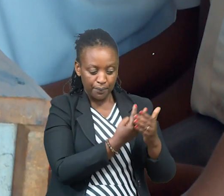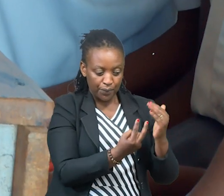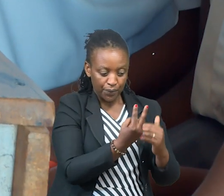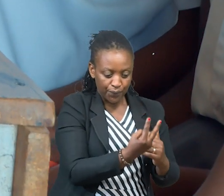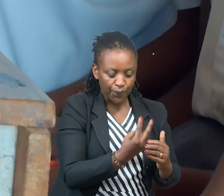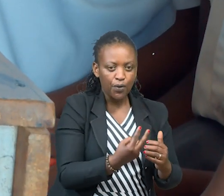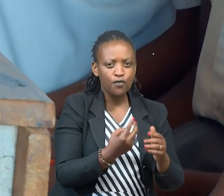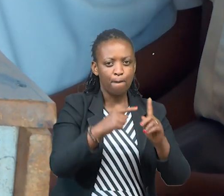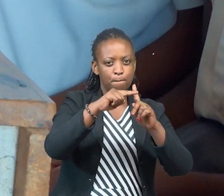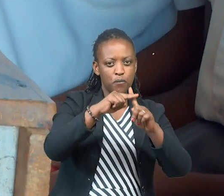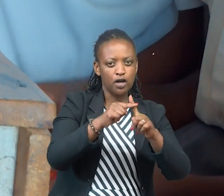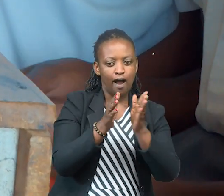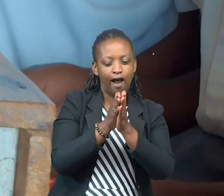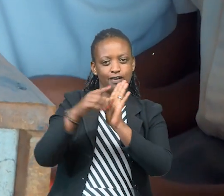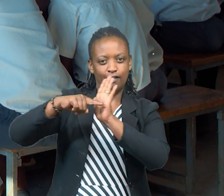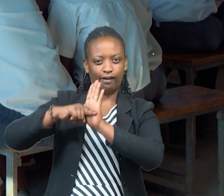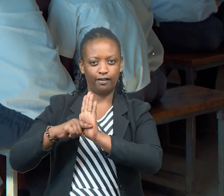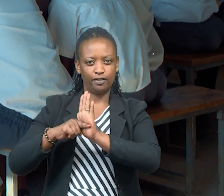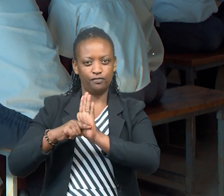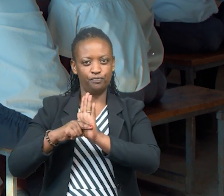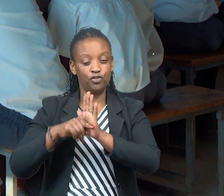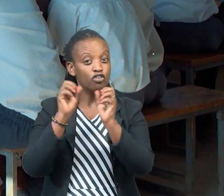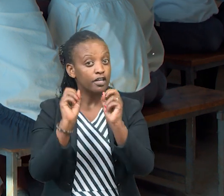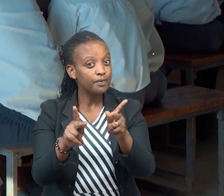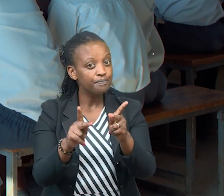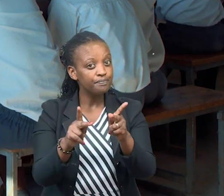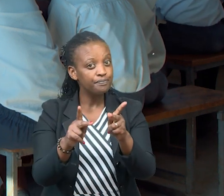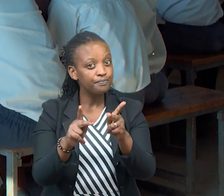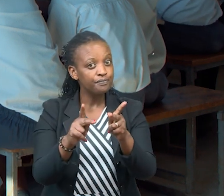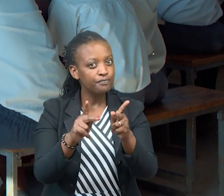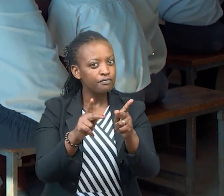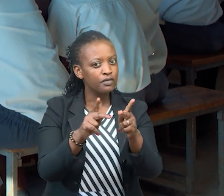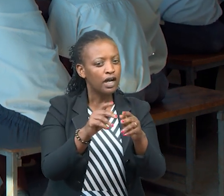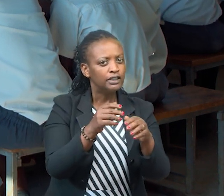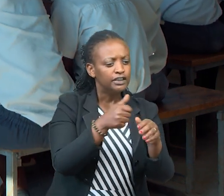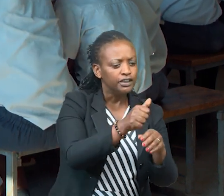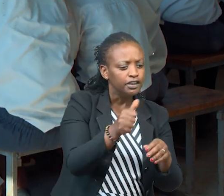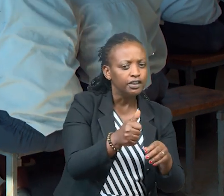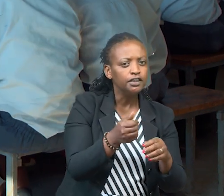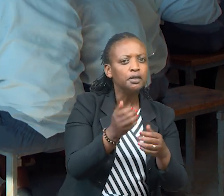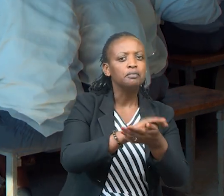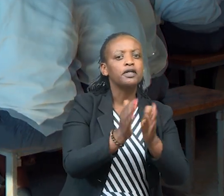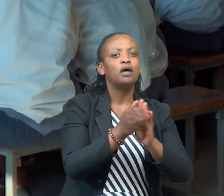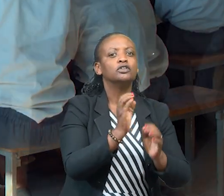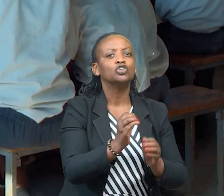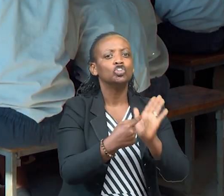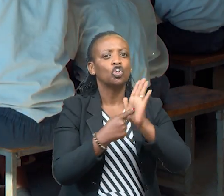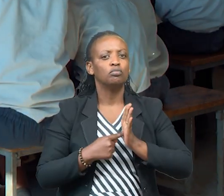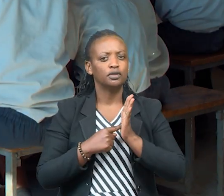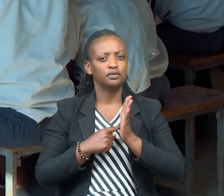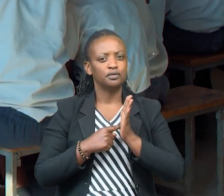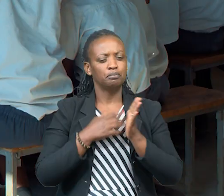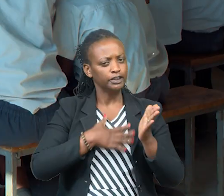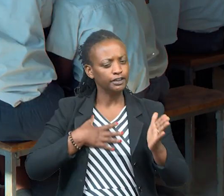paired positive and negative, okay? They cancel each other to become 0. You show me,